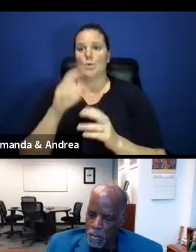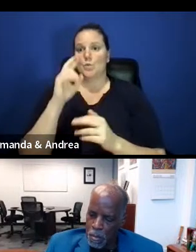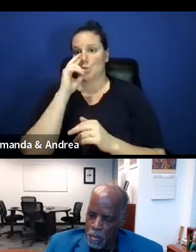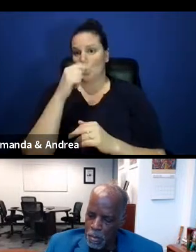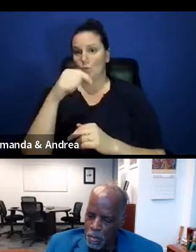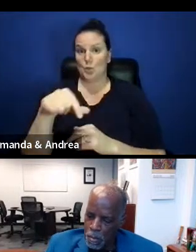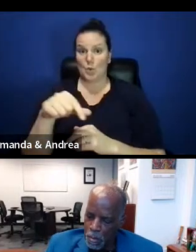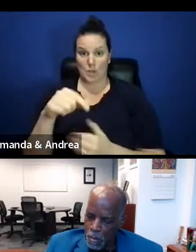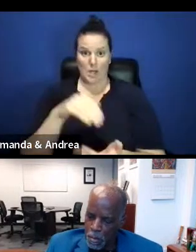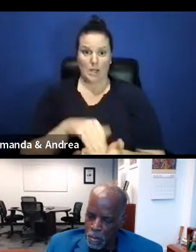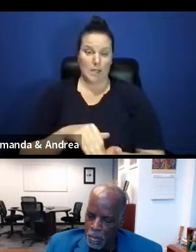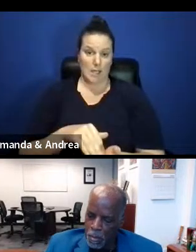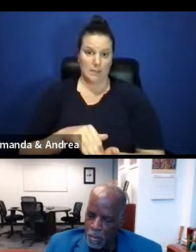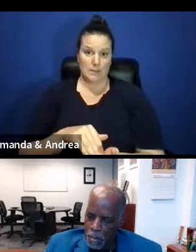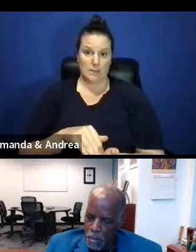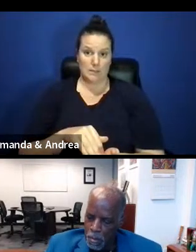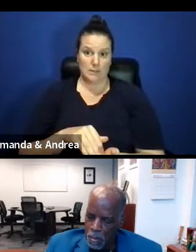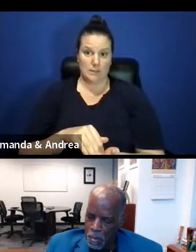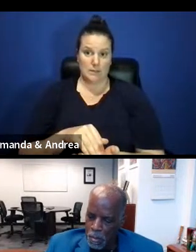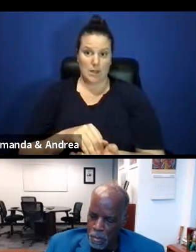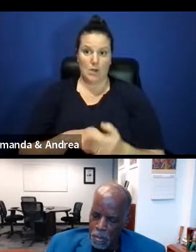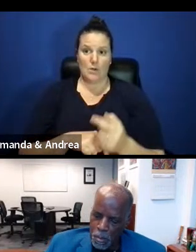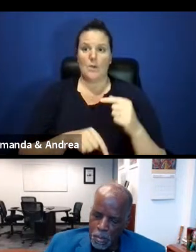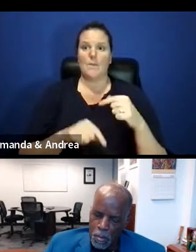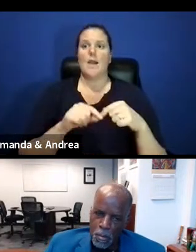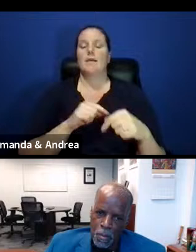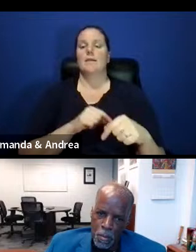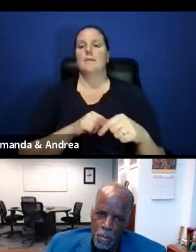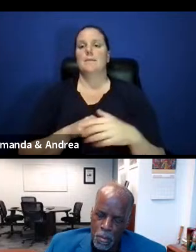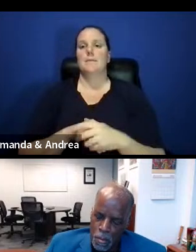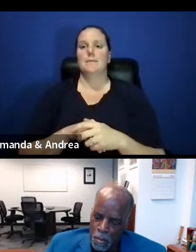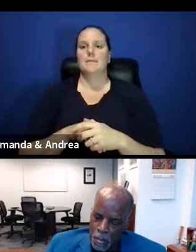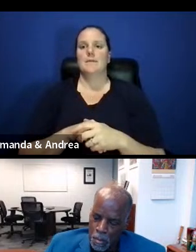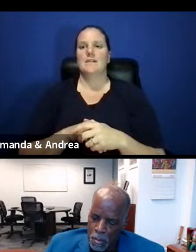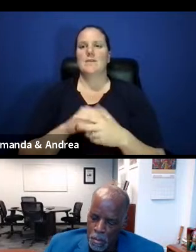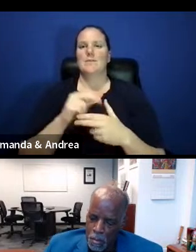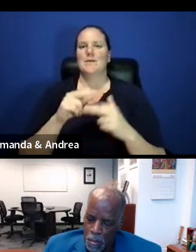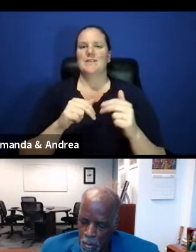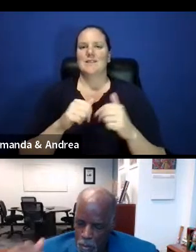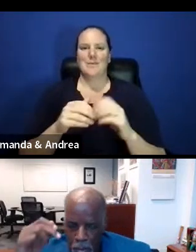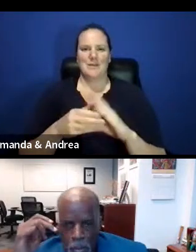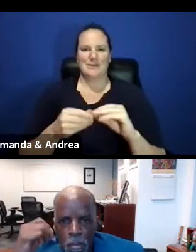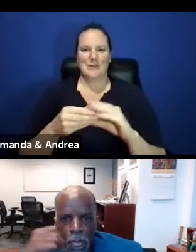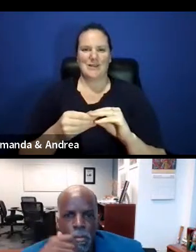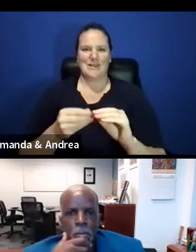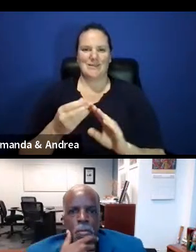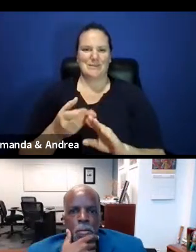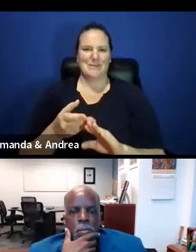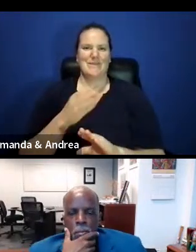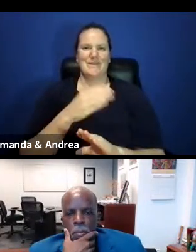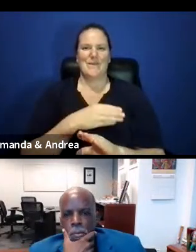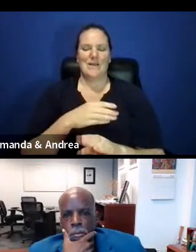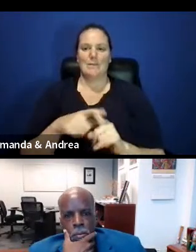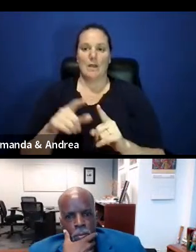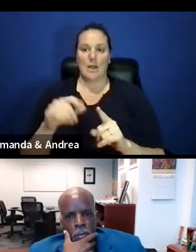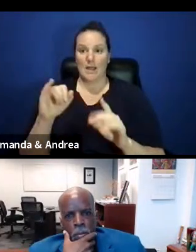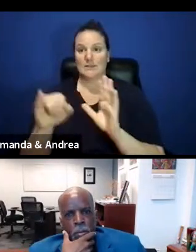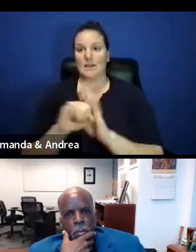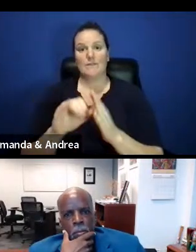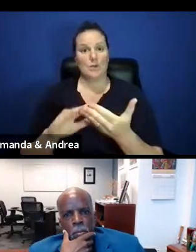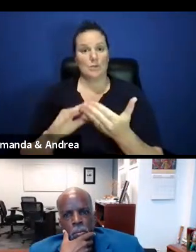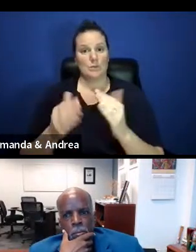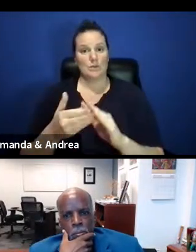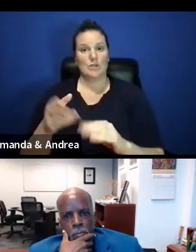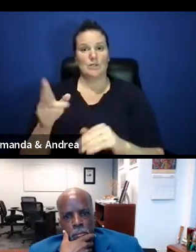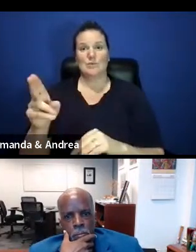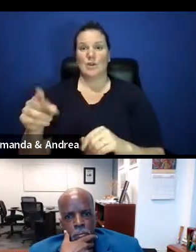Quarter, again, I'll go back kind of building on my story a moment before, but we identified communities that were